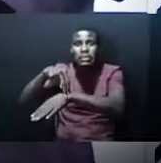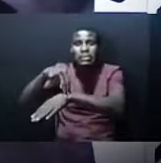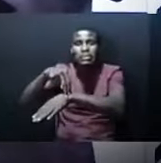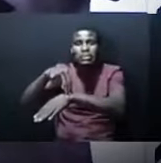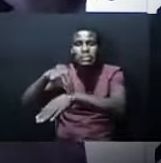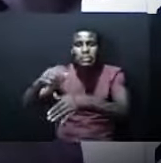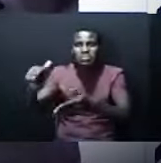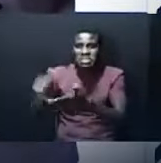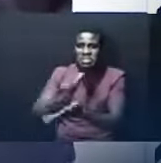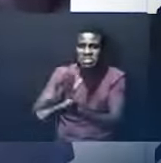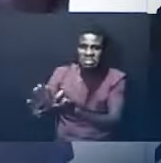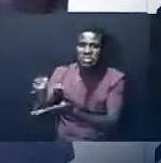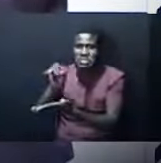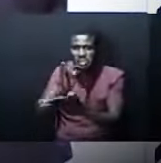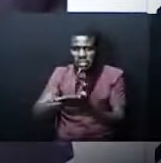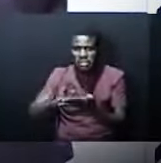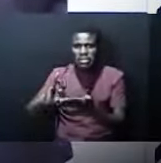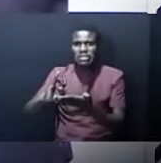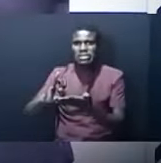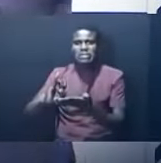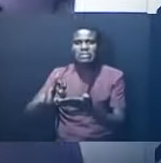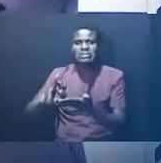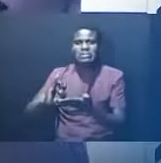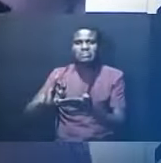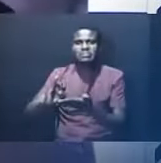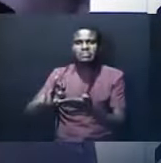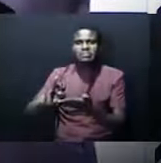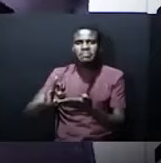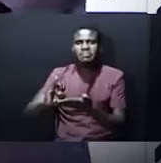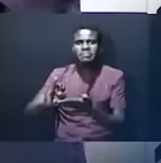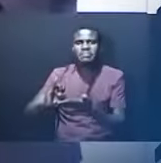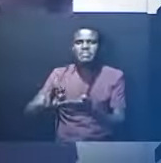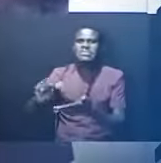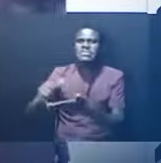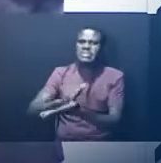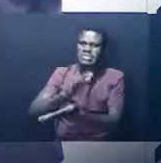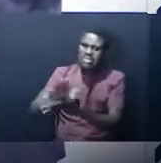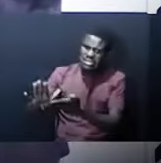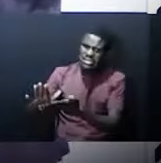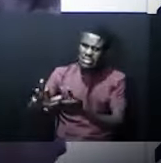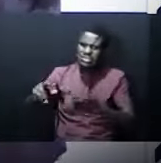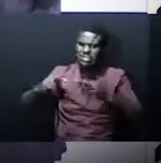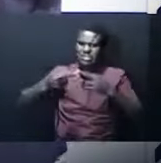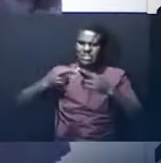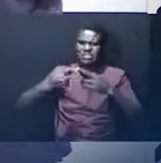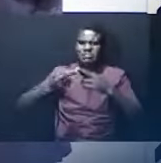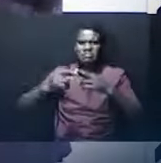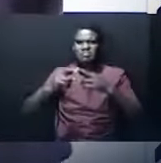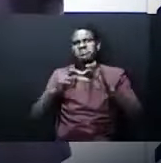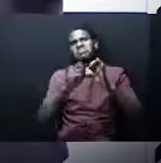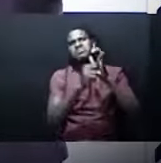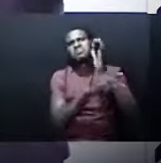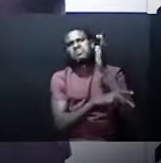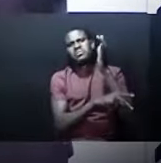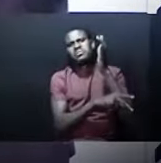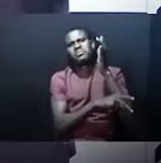They destroy institutions. They destroy